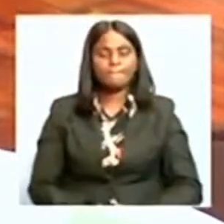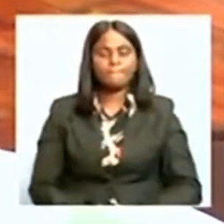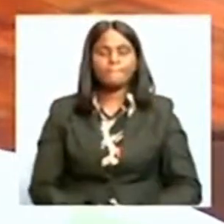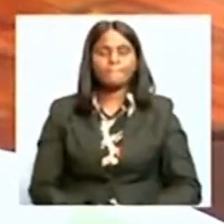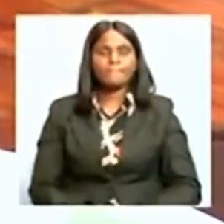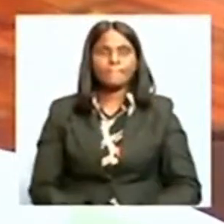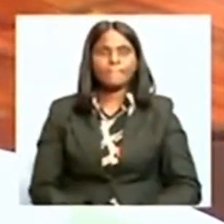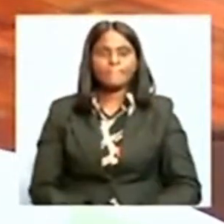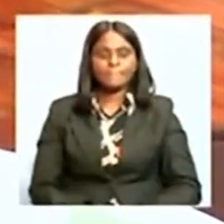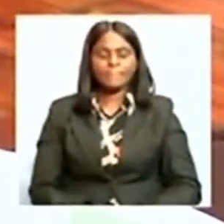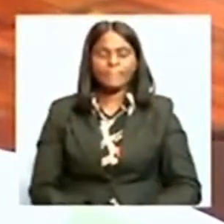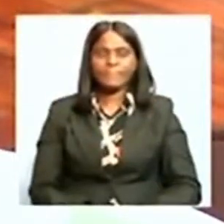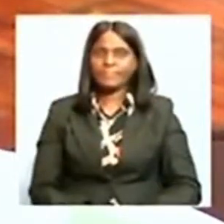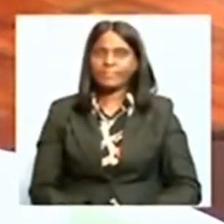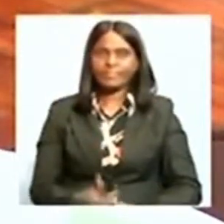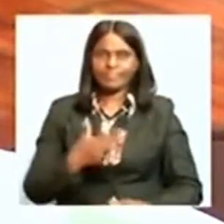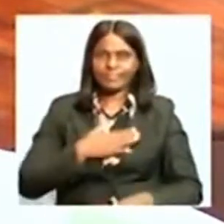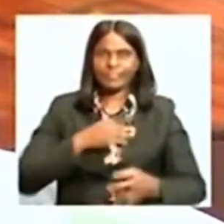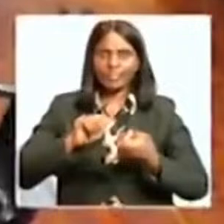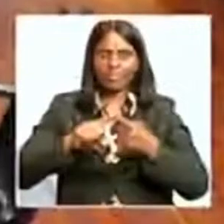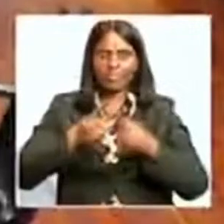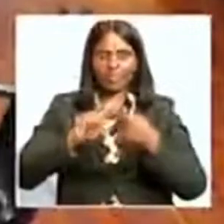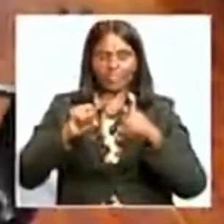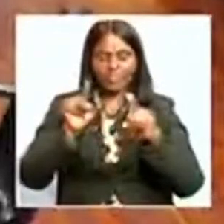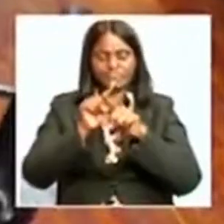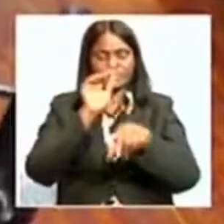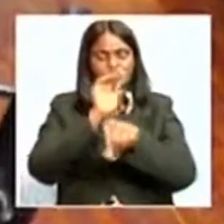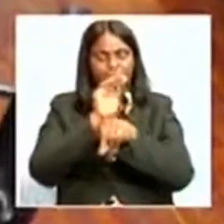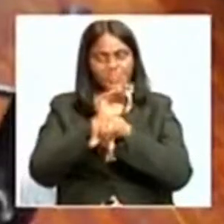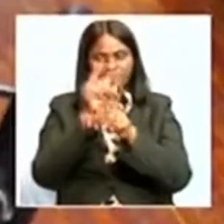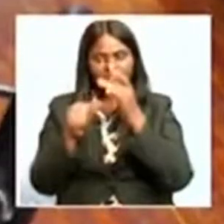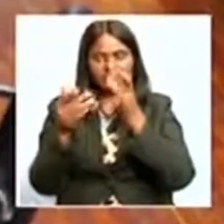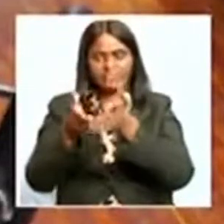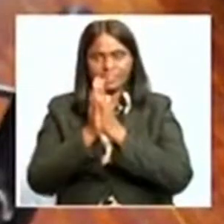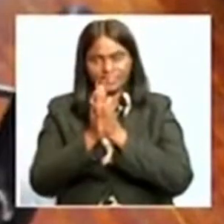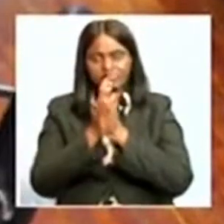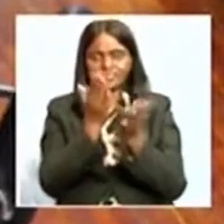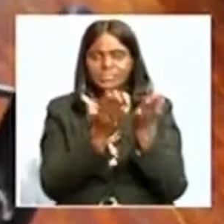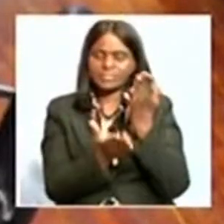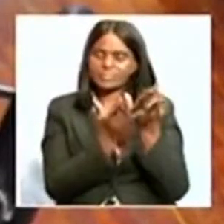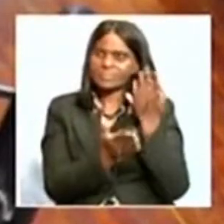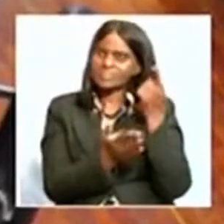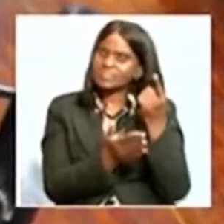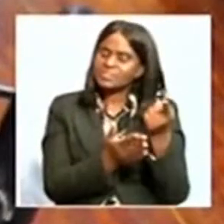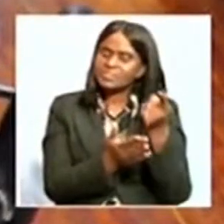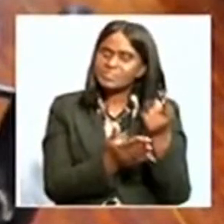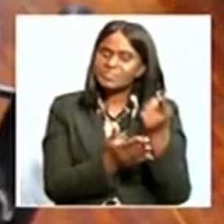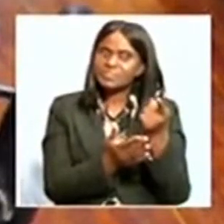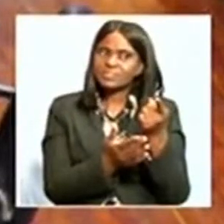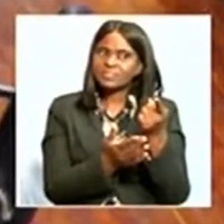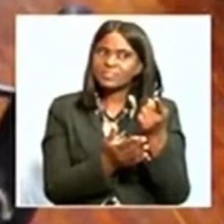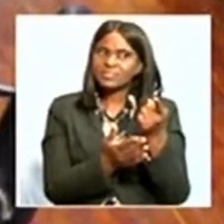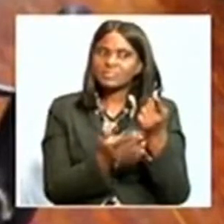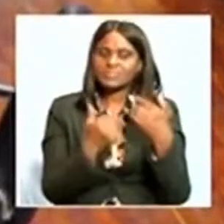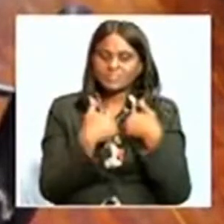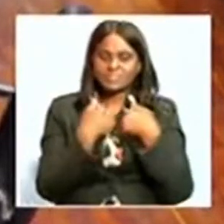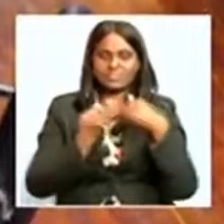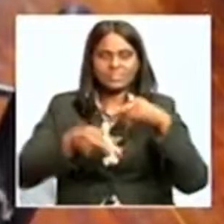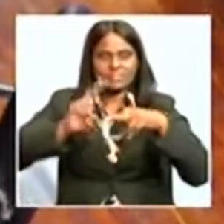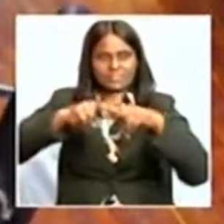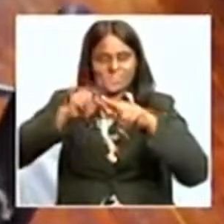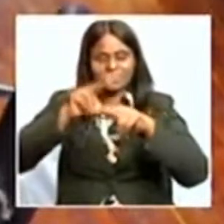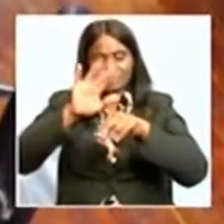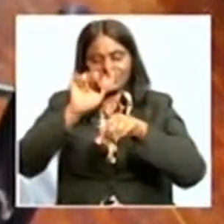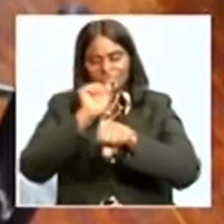Honorable Chair, my colleague would like to comment the question that was asked on whether it's the increase on